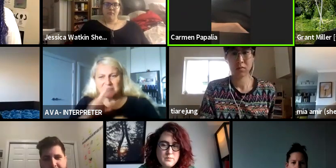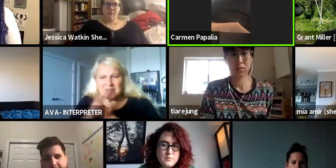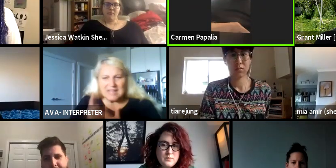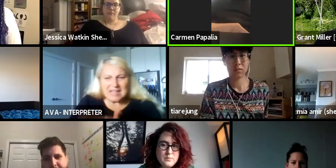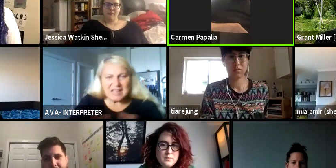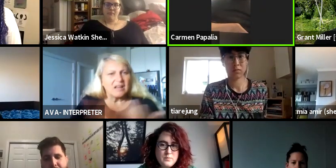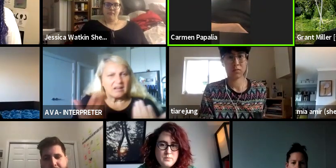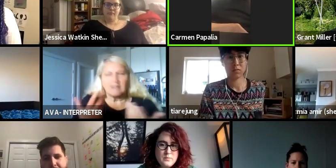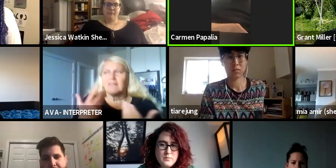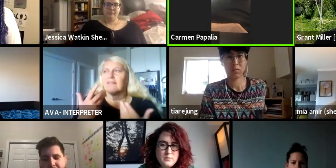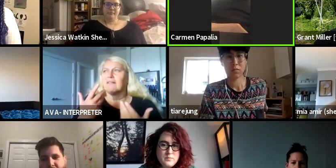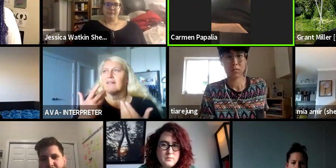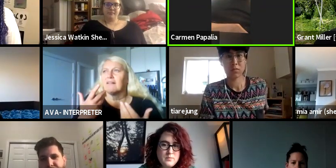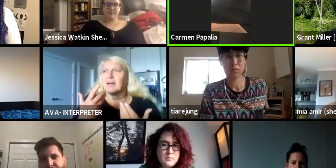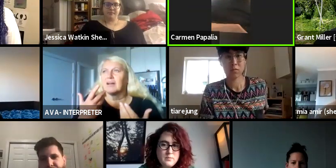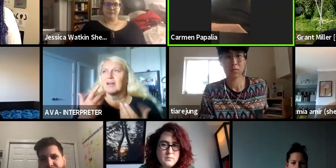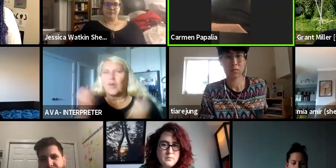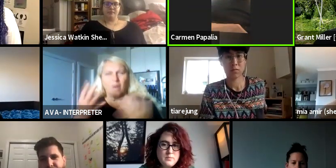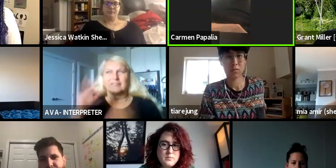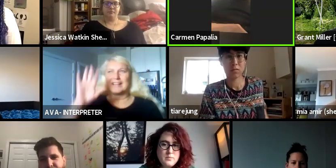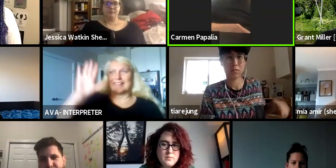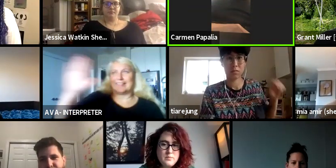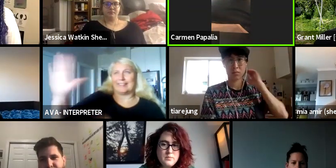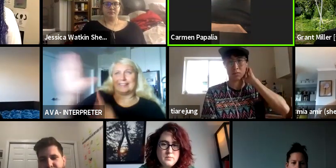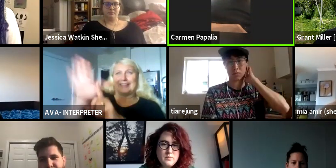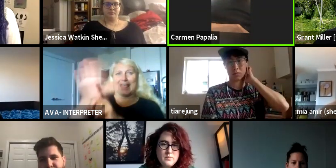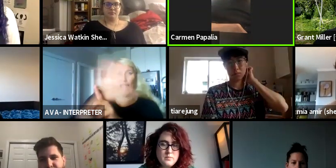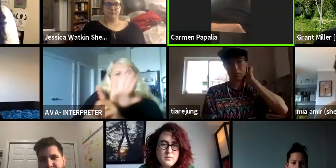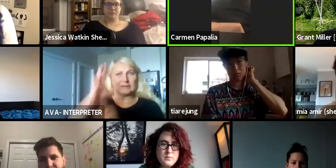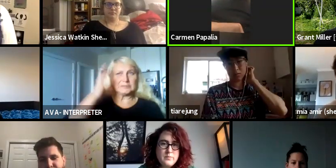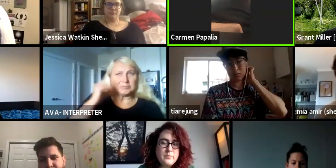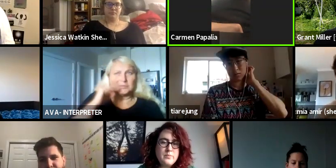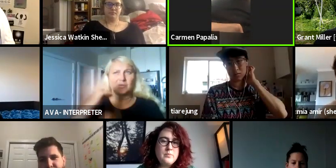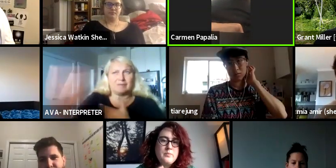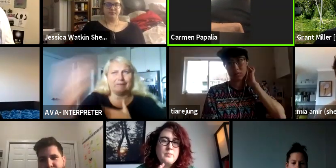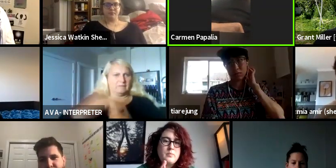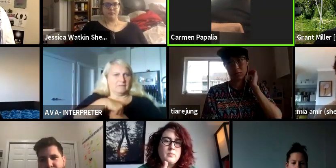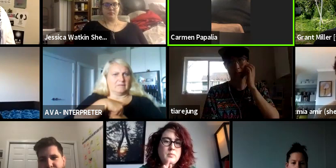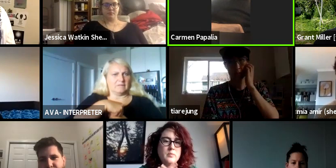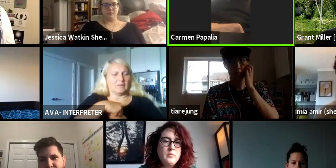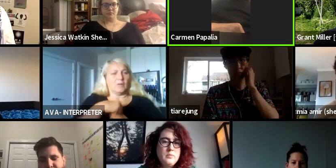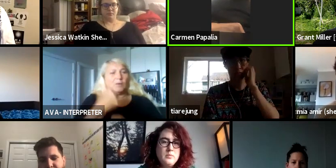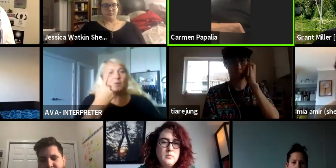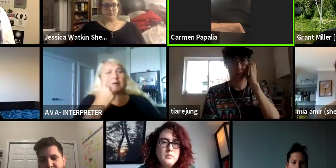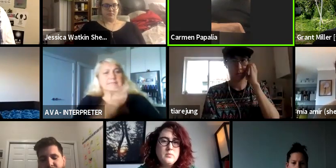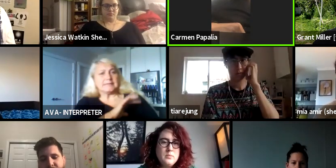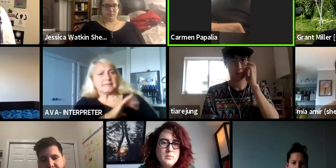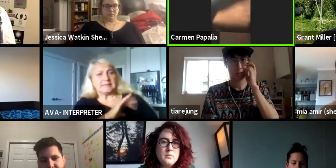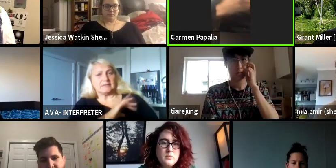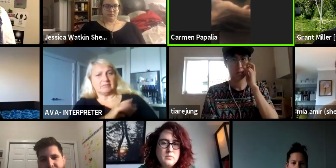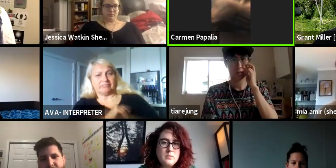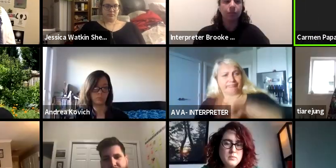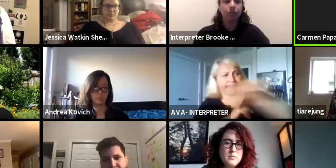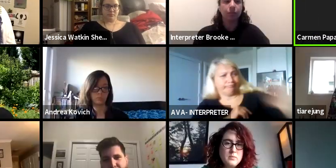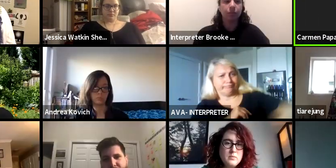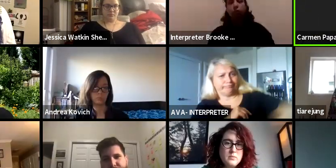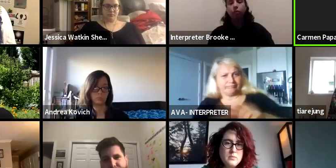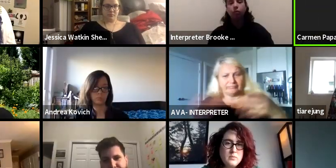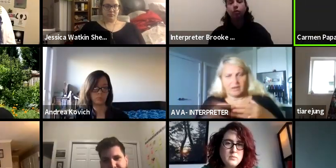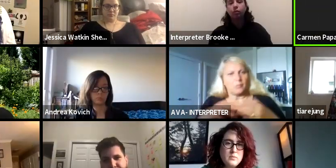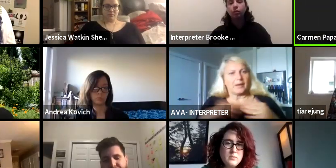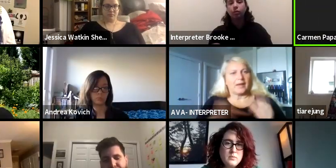that meeting. I think it's exciting that we get to model those spaces together, and I think we